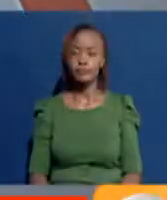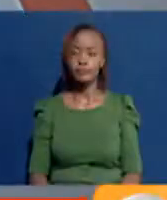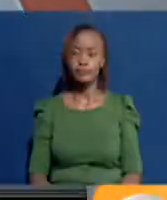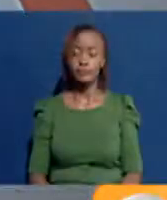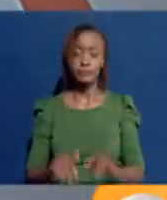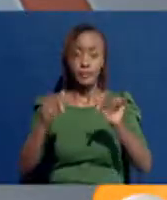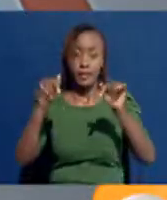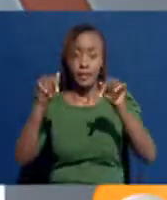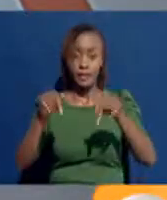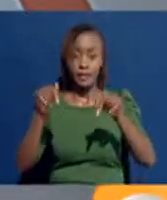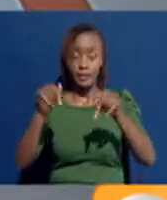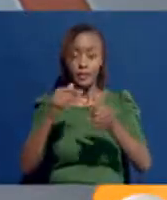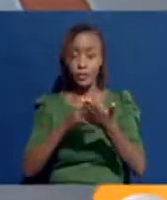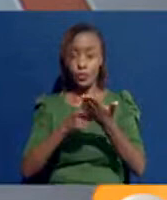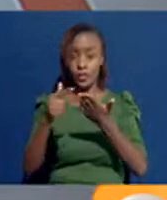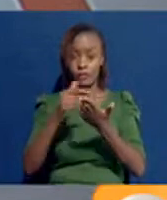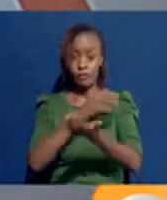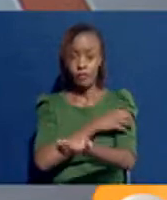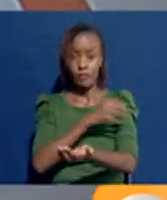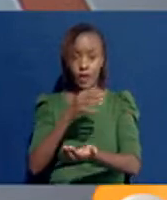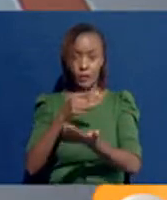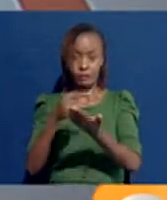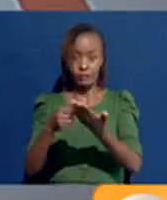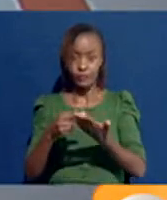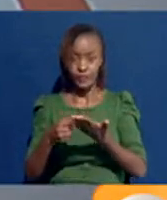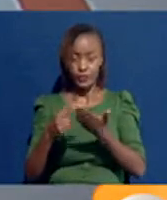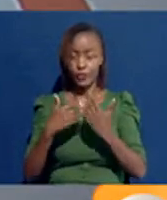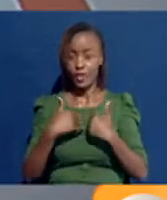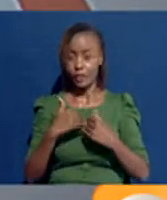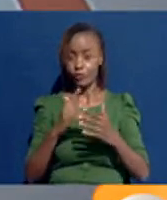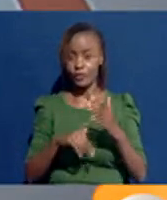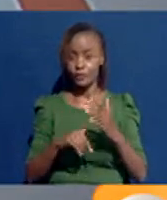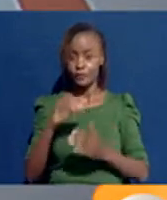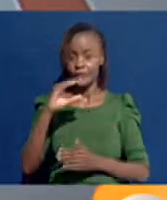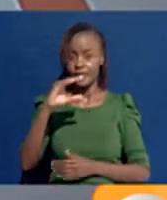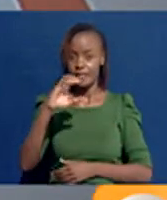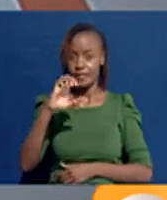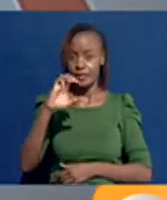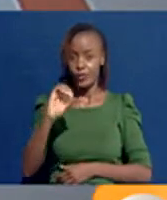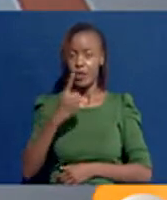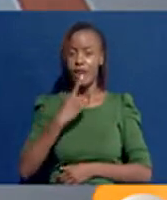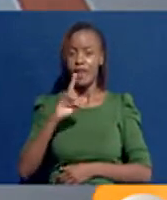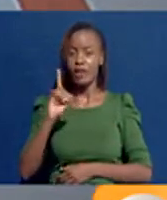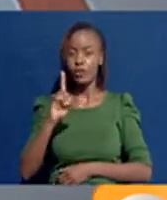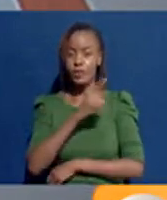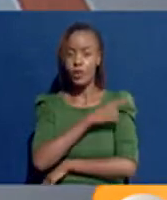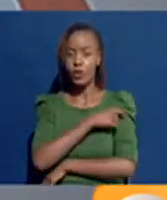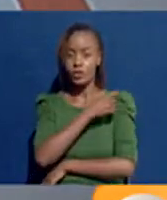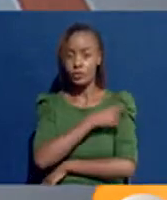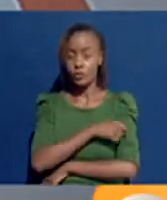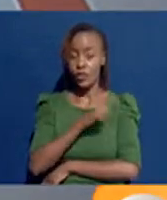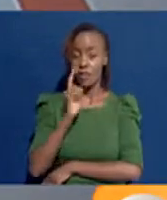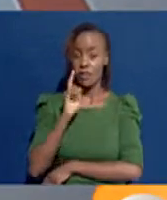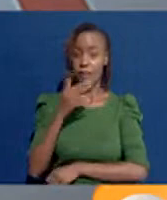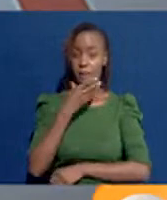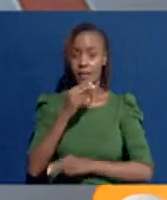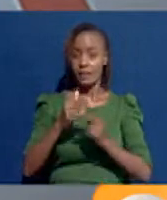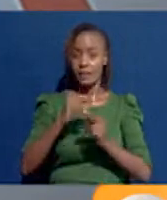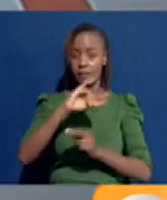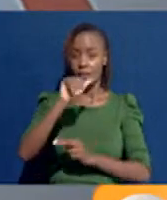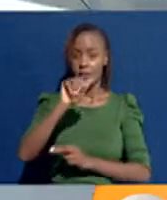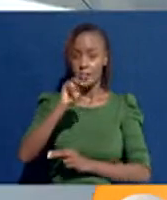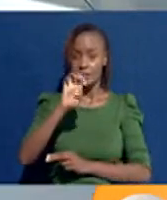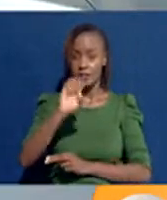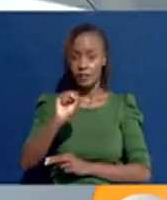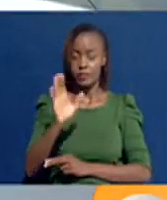This week on Power Talk, we are speaking to the CEO of the Nairobi Hospital. That's James Nyamongo, who joins us. Thank you